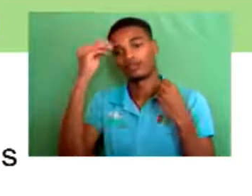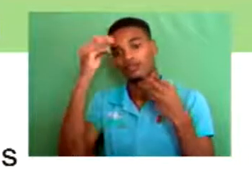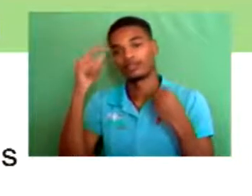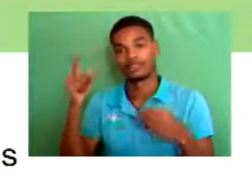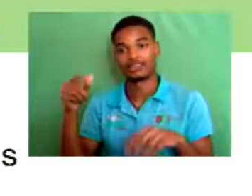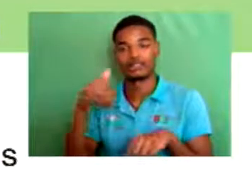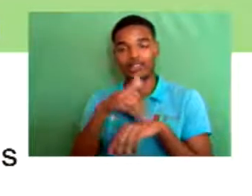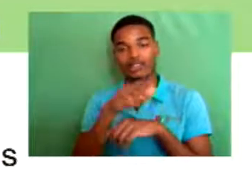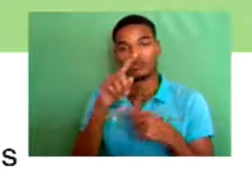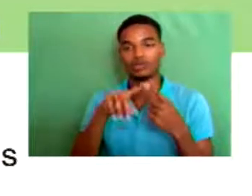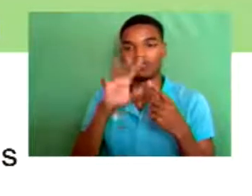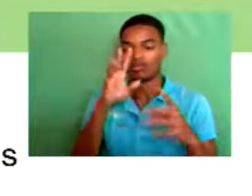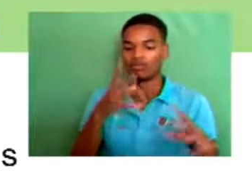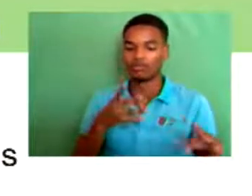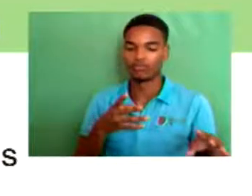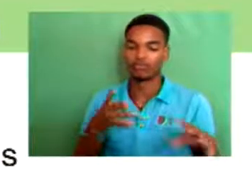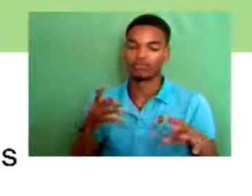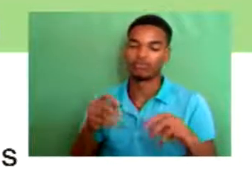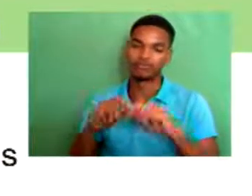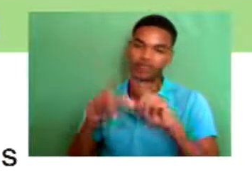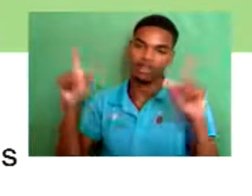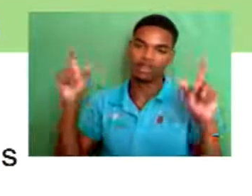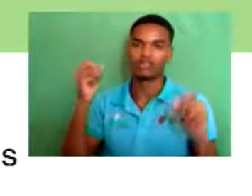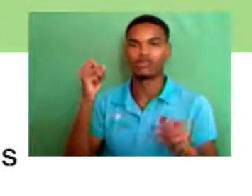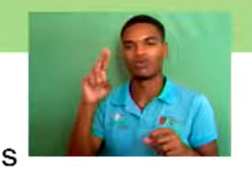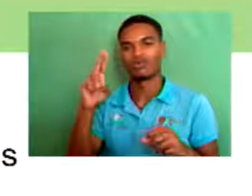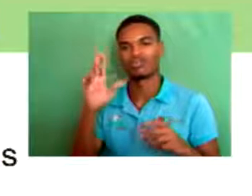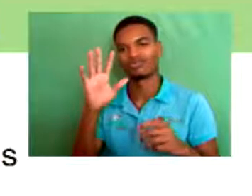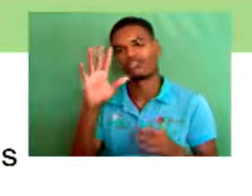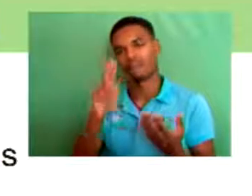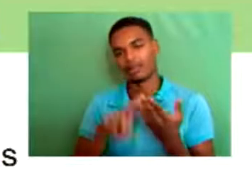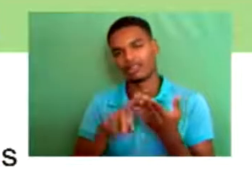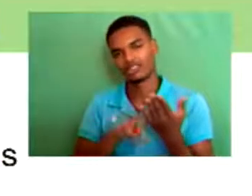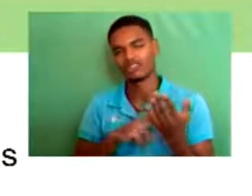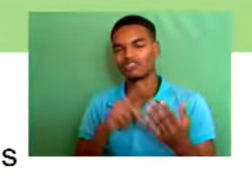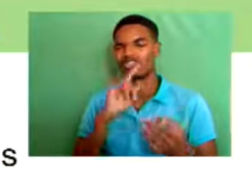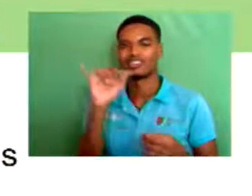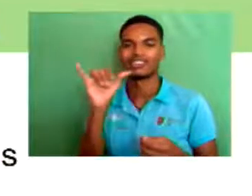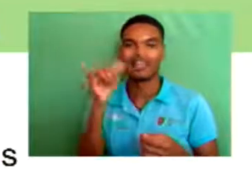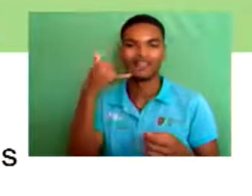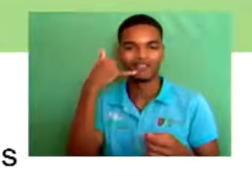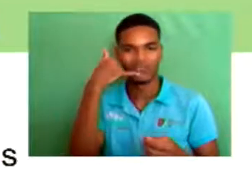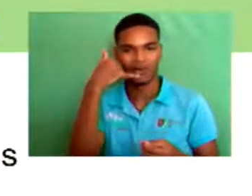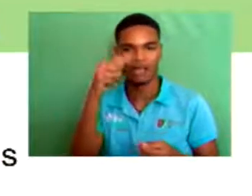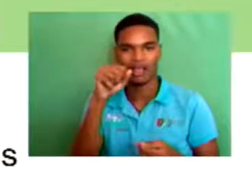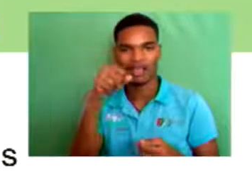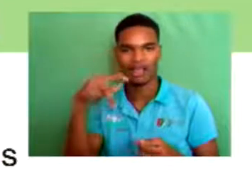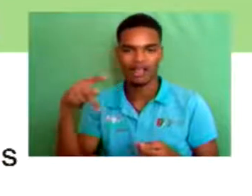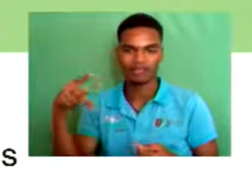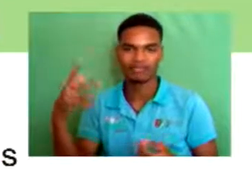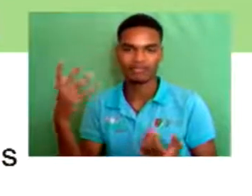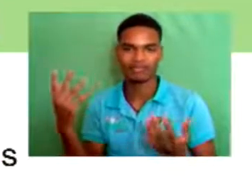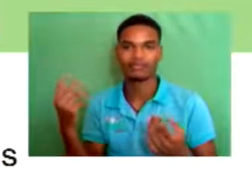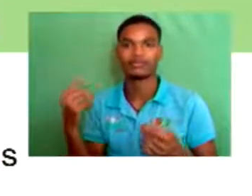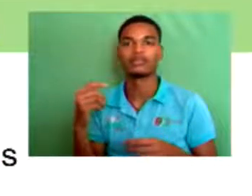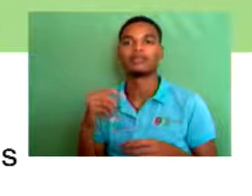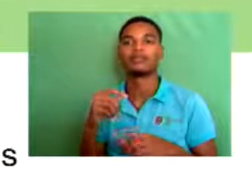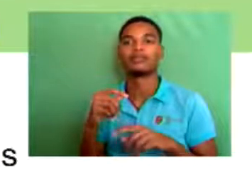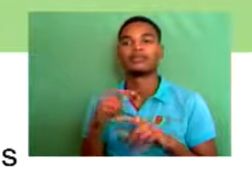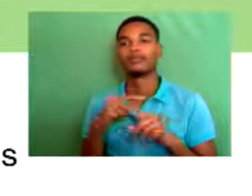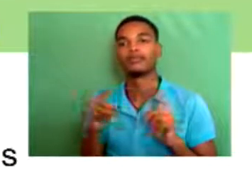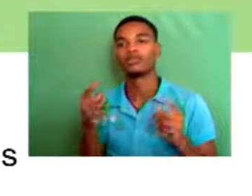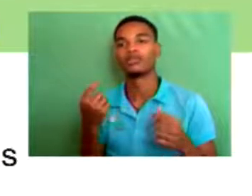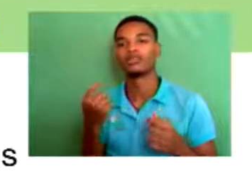broadcaster application. Again, like I said, like a mobile phone app, as a bad analogy, but the message is delivered